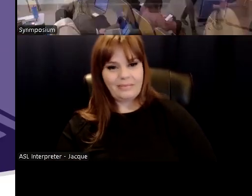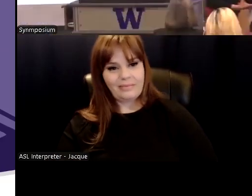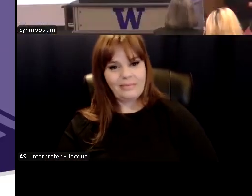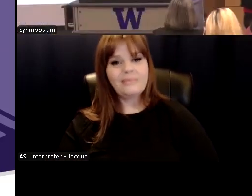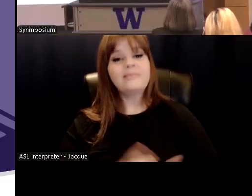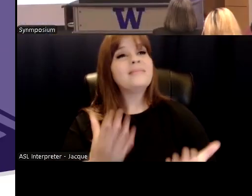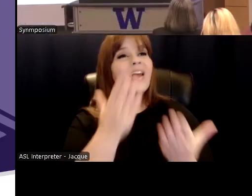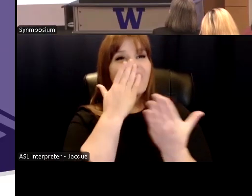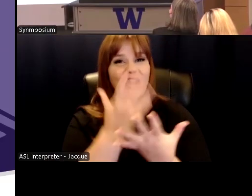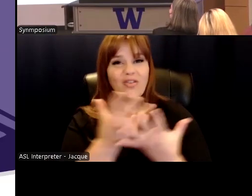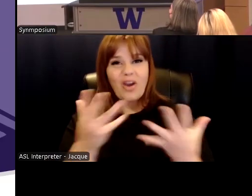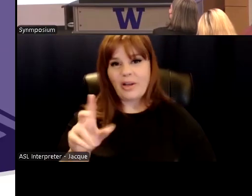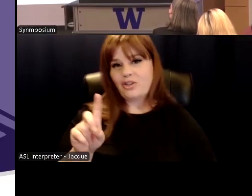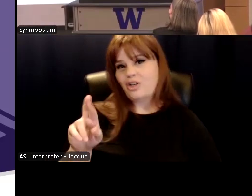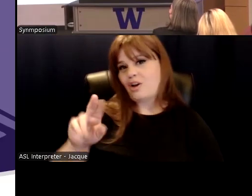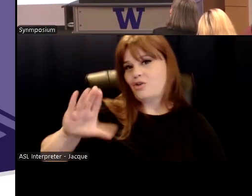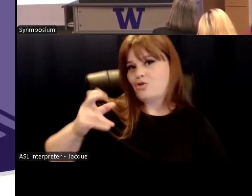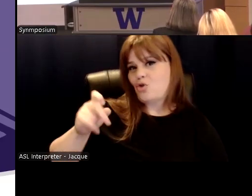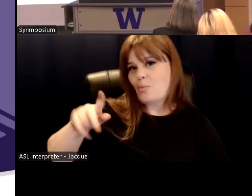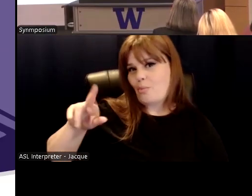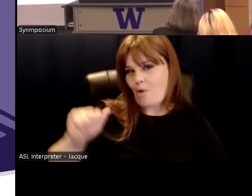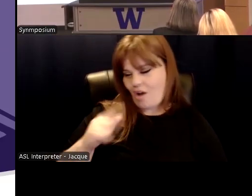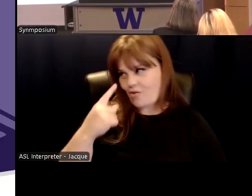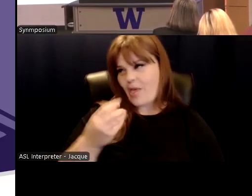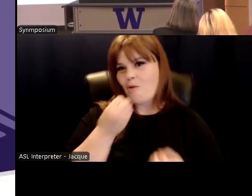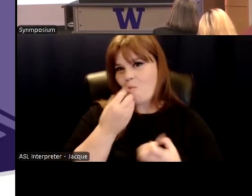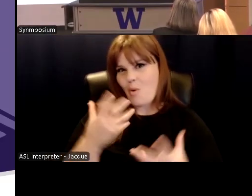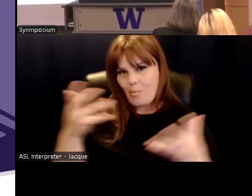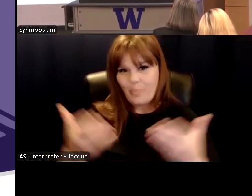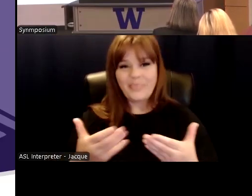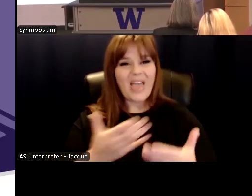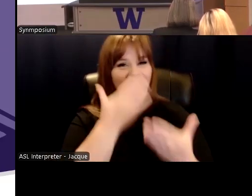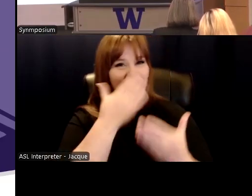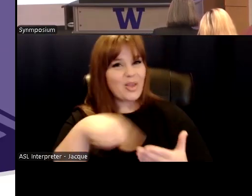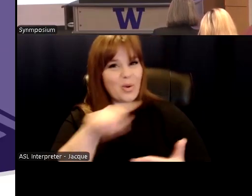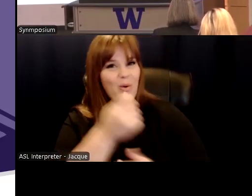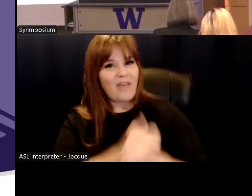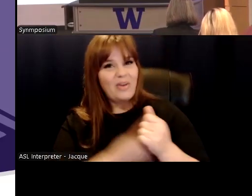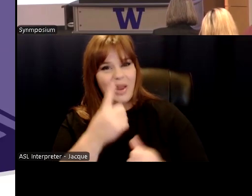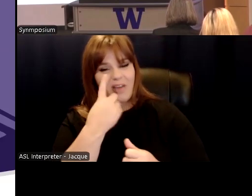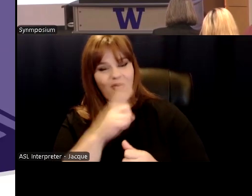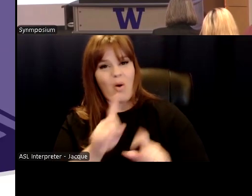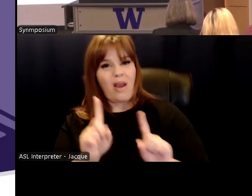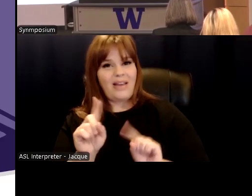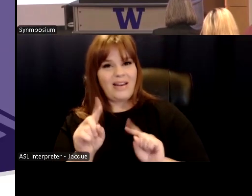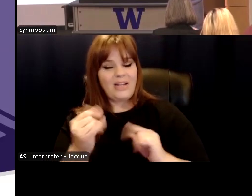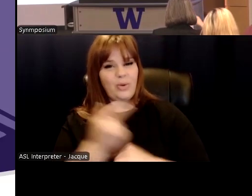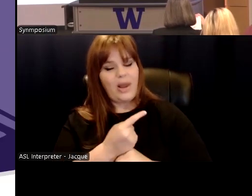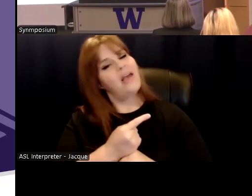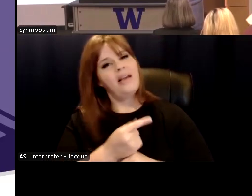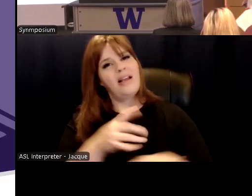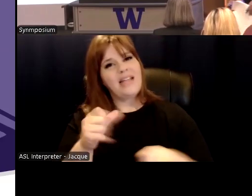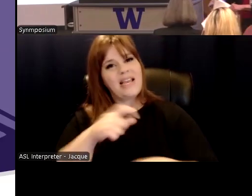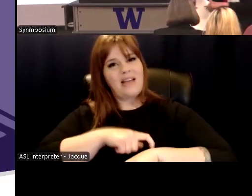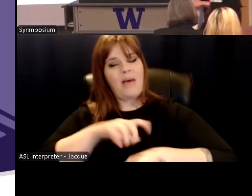Thank you very much, Dr. Chopra, for that warm welcome. And thank you, everyone, for attending today, taking time out of your day